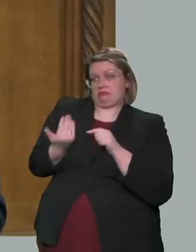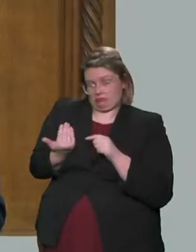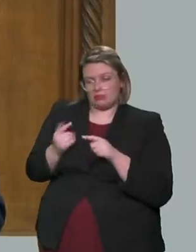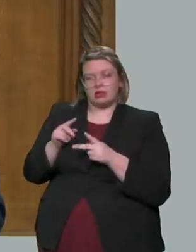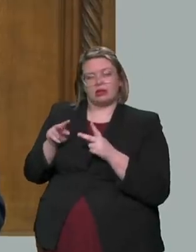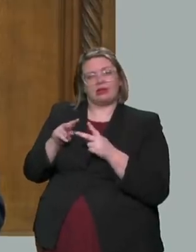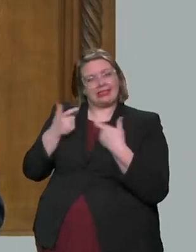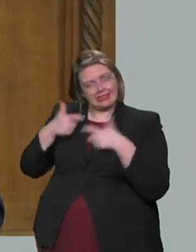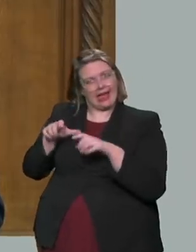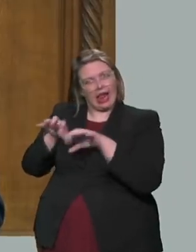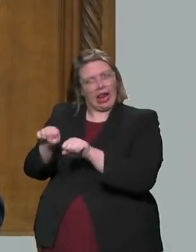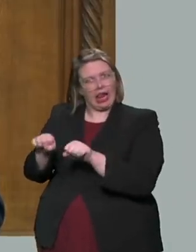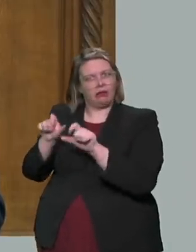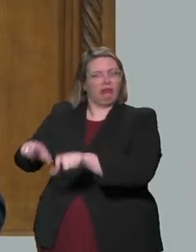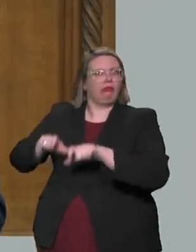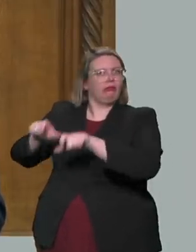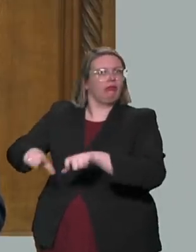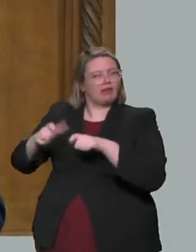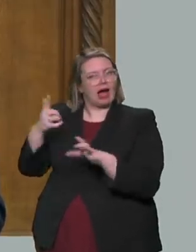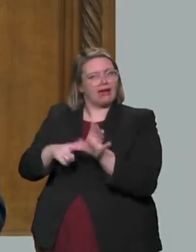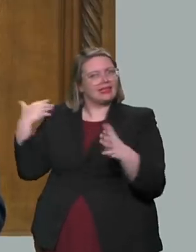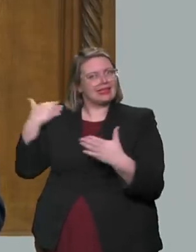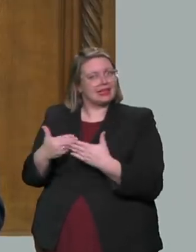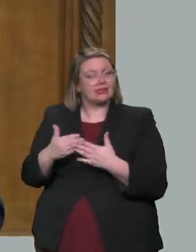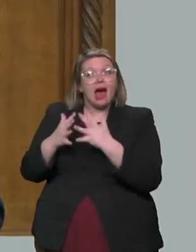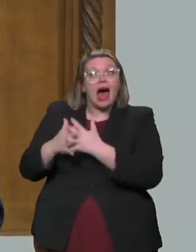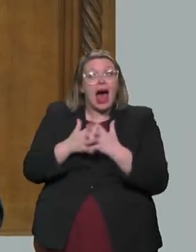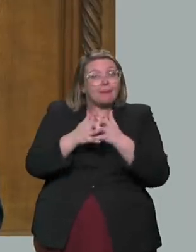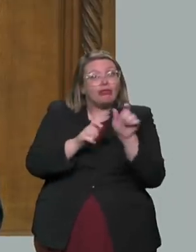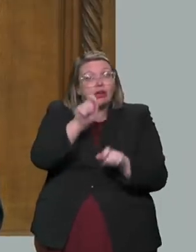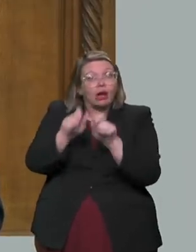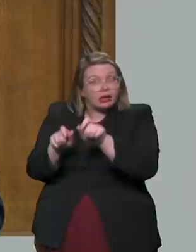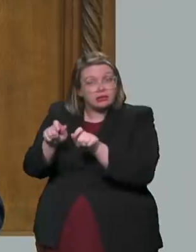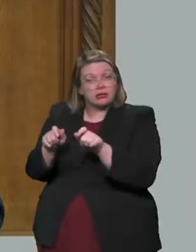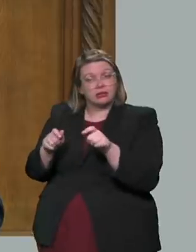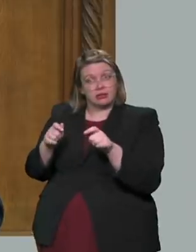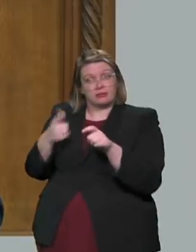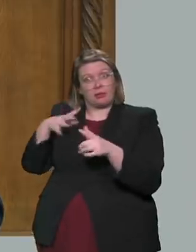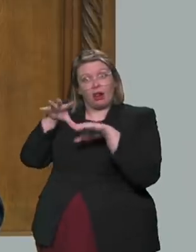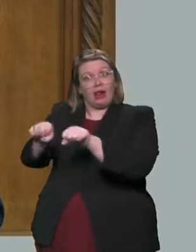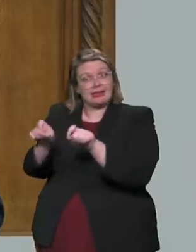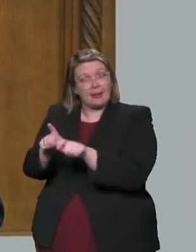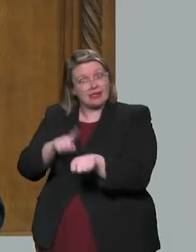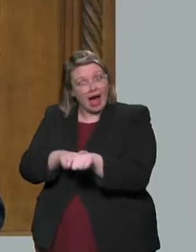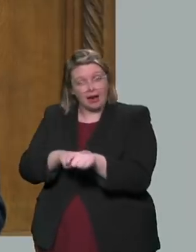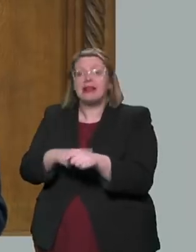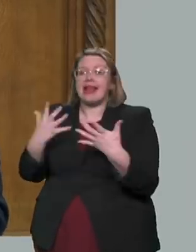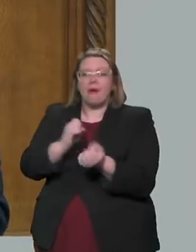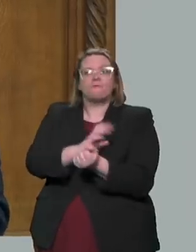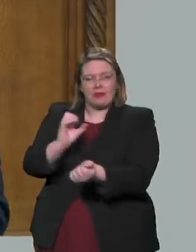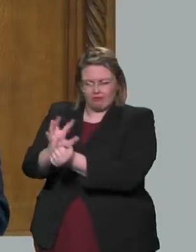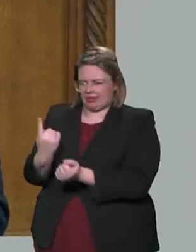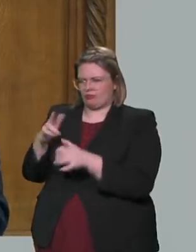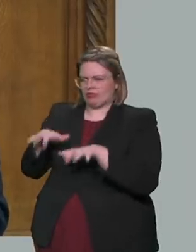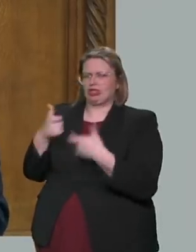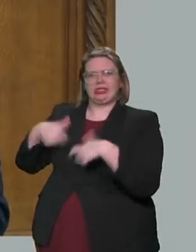Sana'a, even though other nationalities, including the Americans, have managed to get their citizens released. Will he pledge